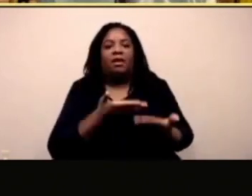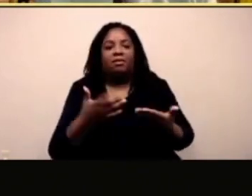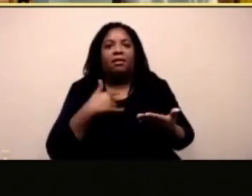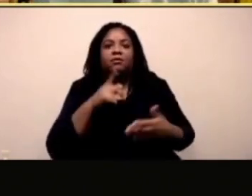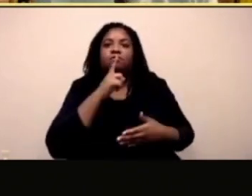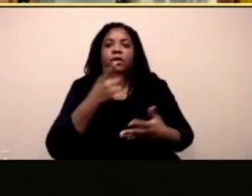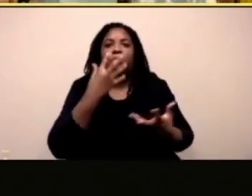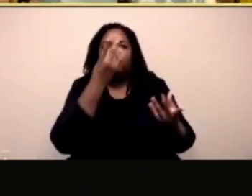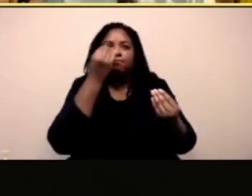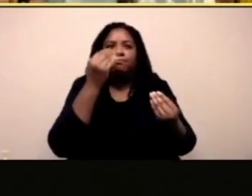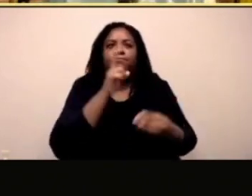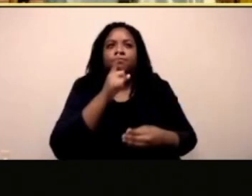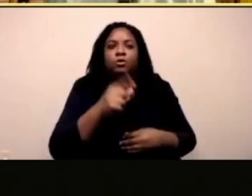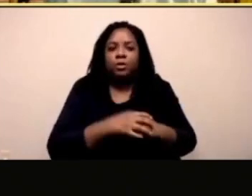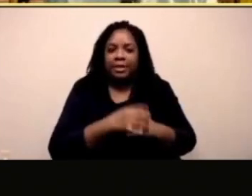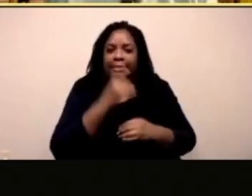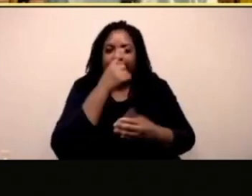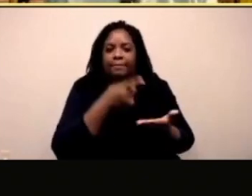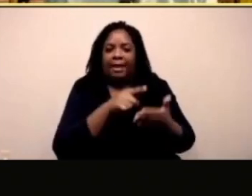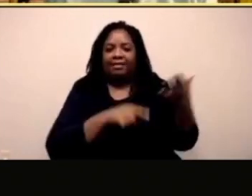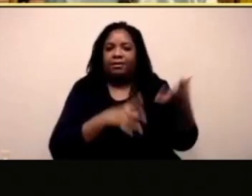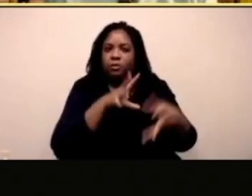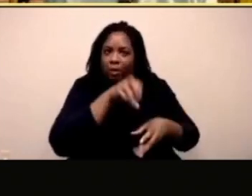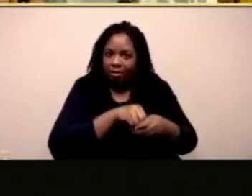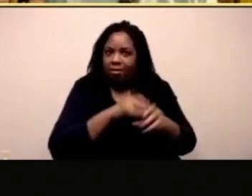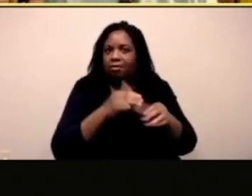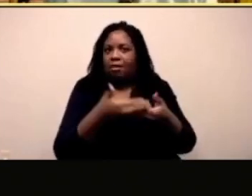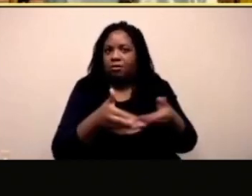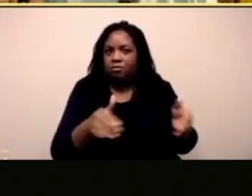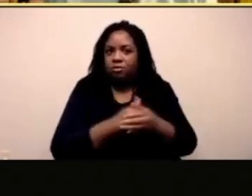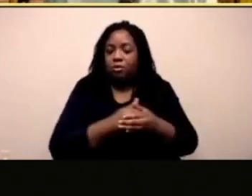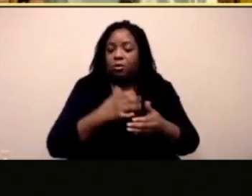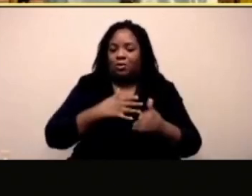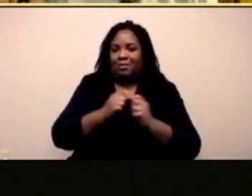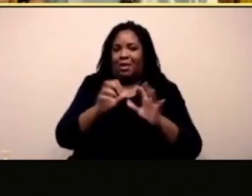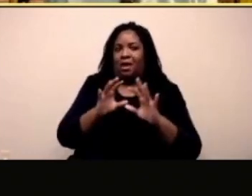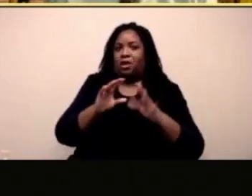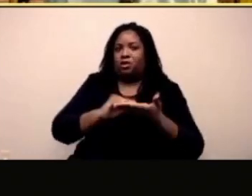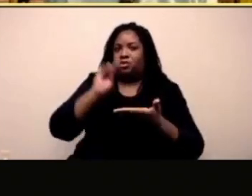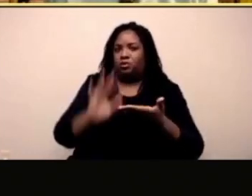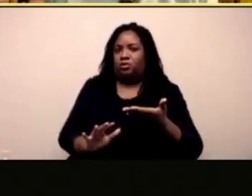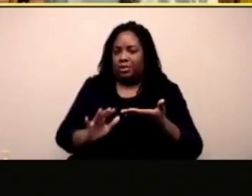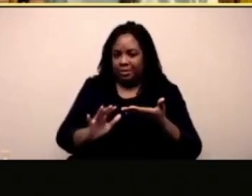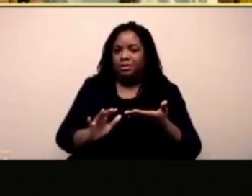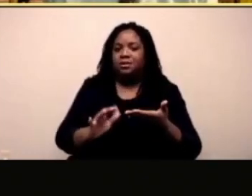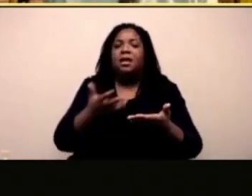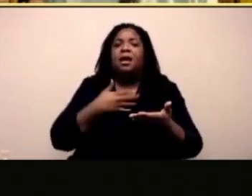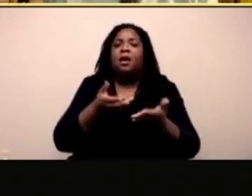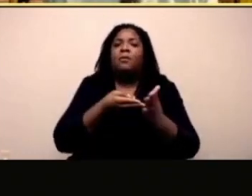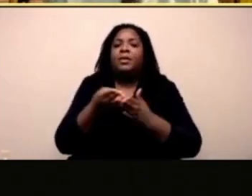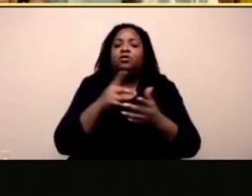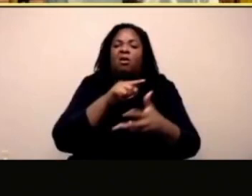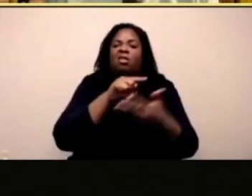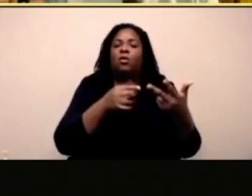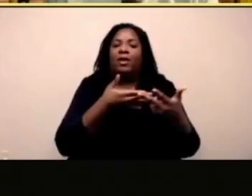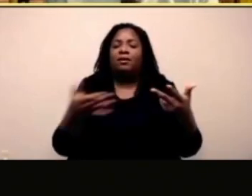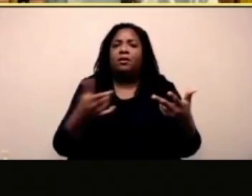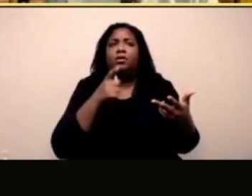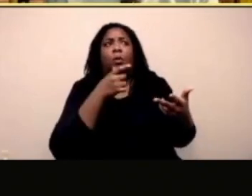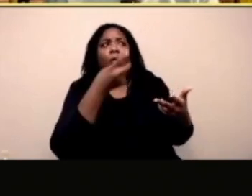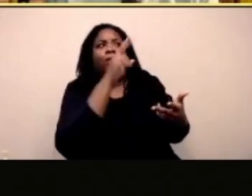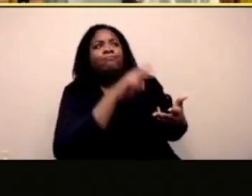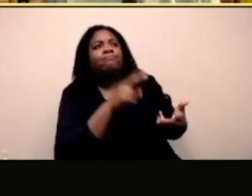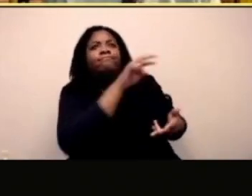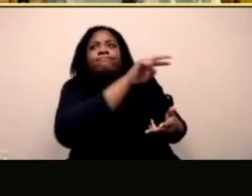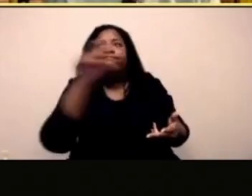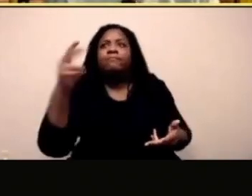consider. I'm really considerate about these things in the classroom, and it's with my students. I want to make sure that I consider three questions: who do they see,